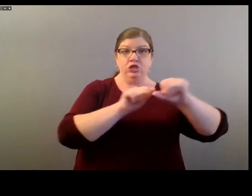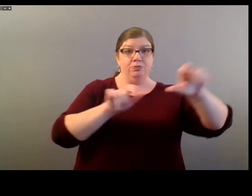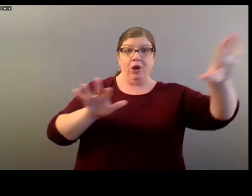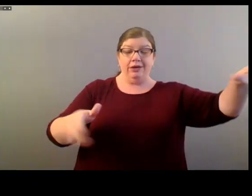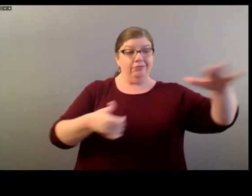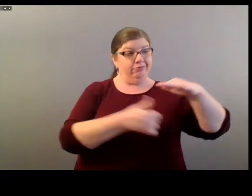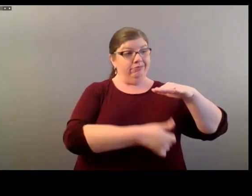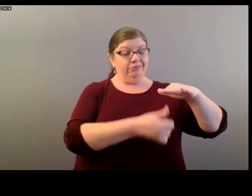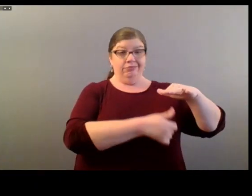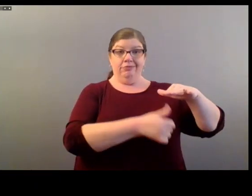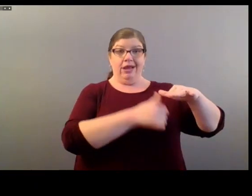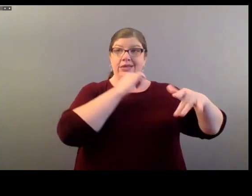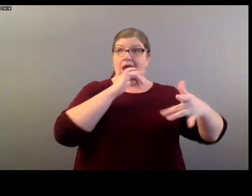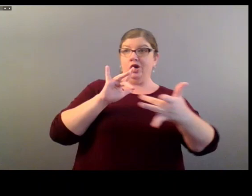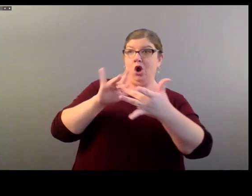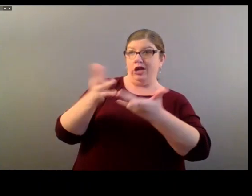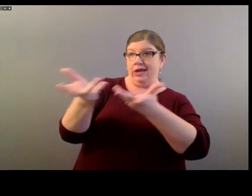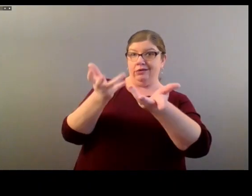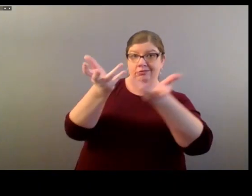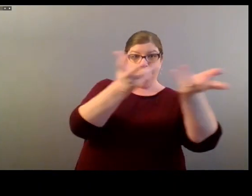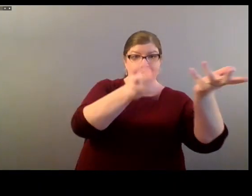don't get in contact with